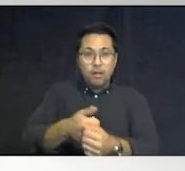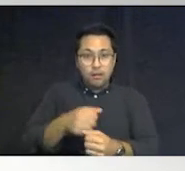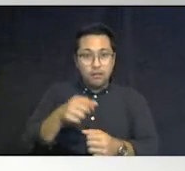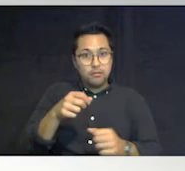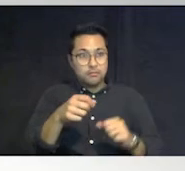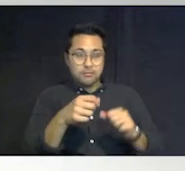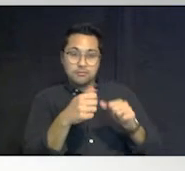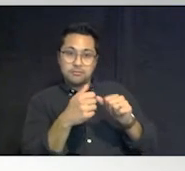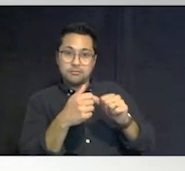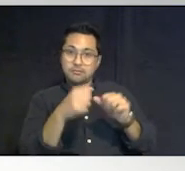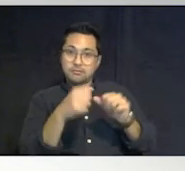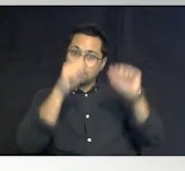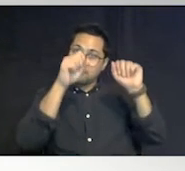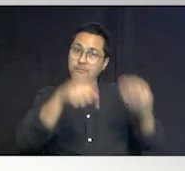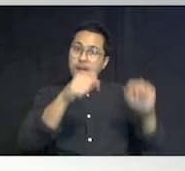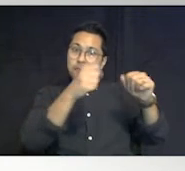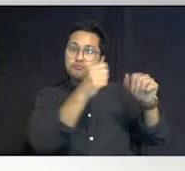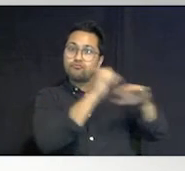court.